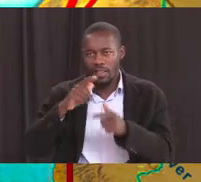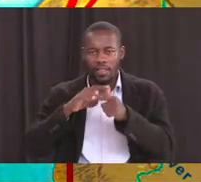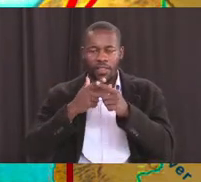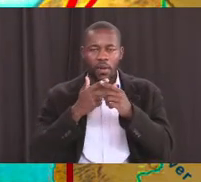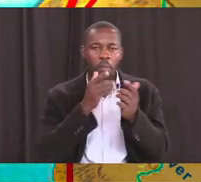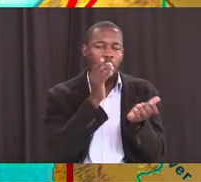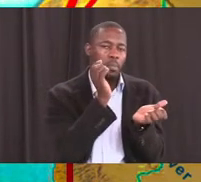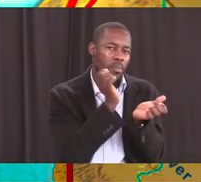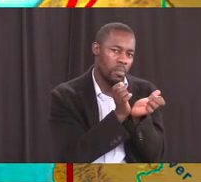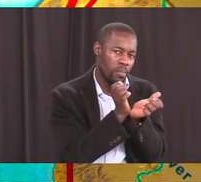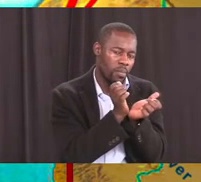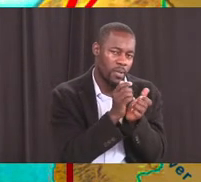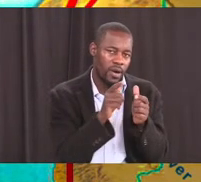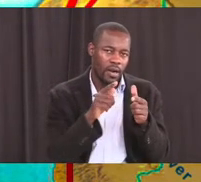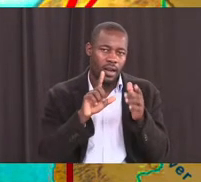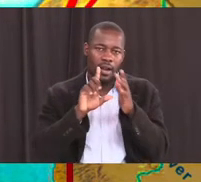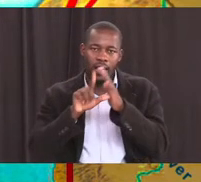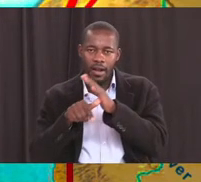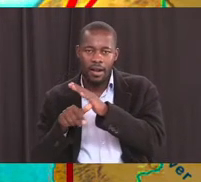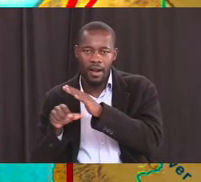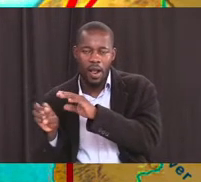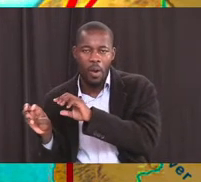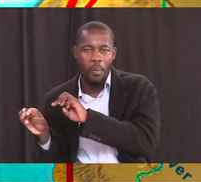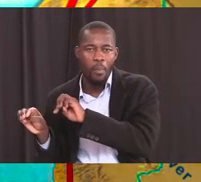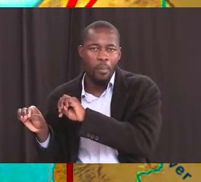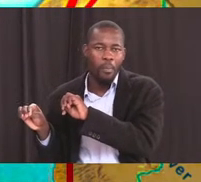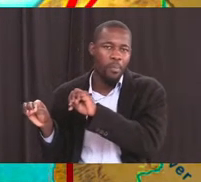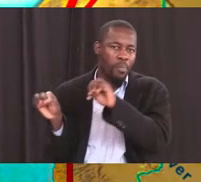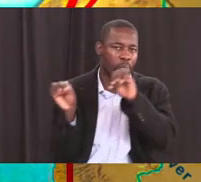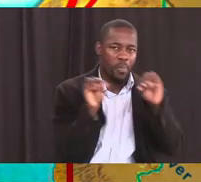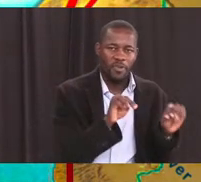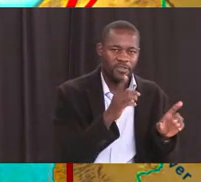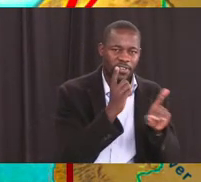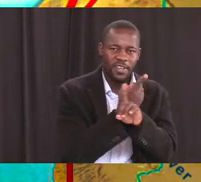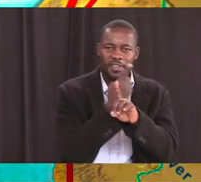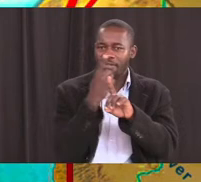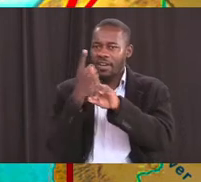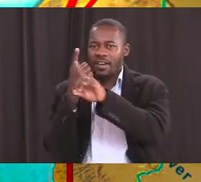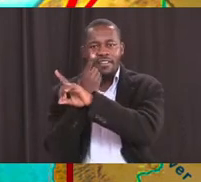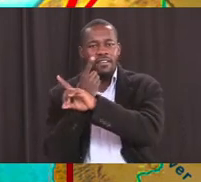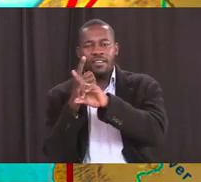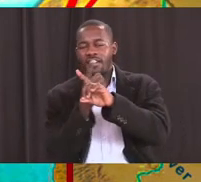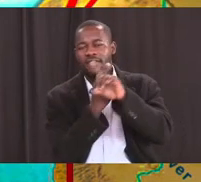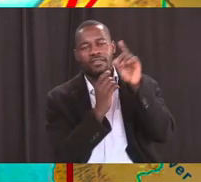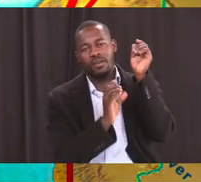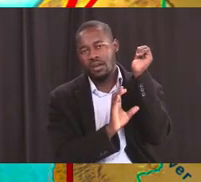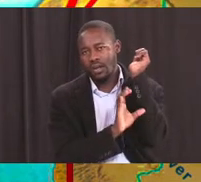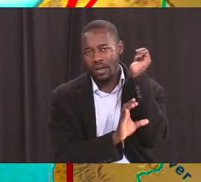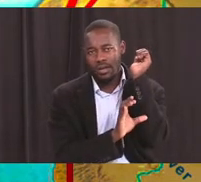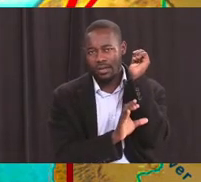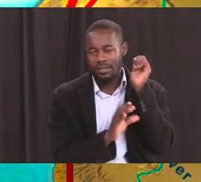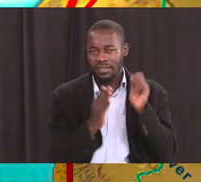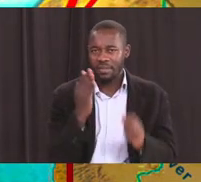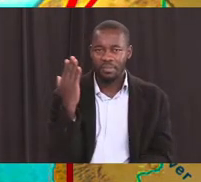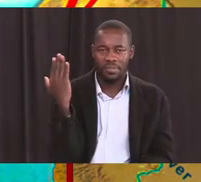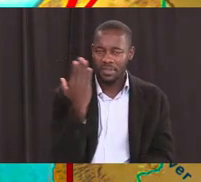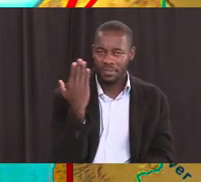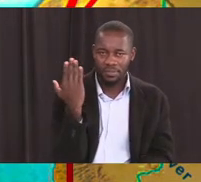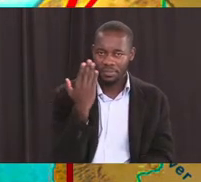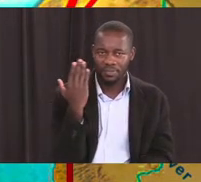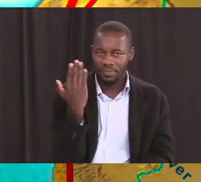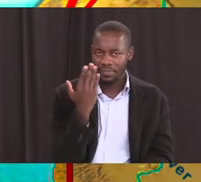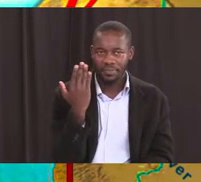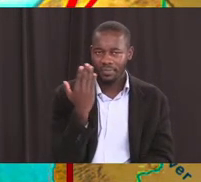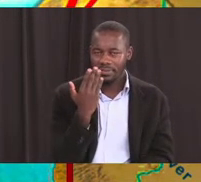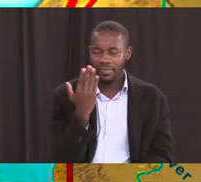whole red, pinkish area where Ephesus, where some of the all